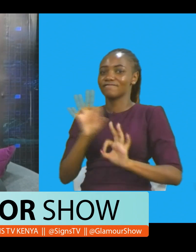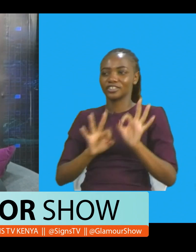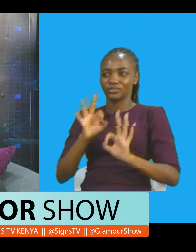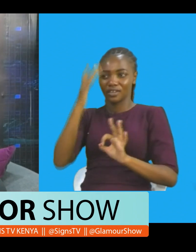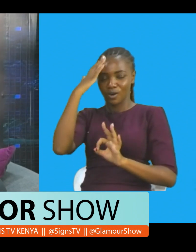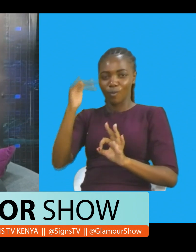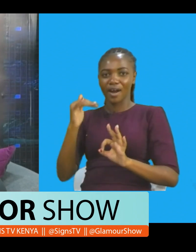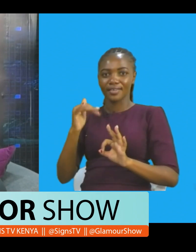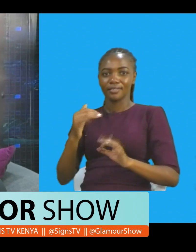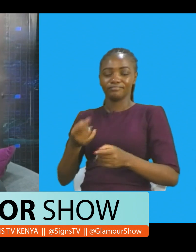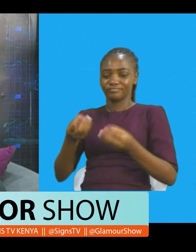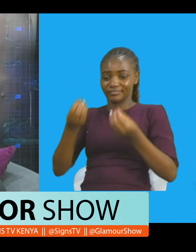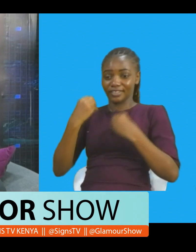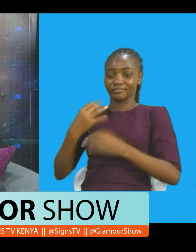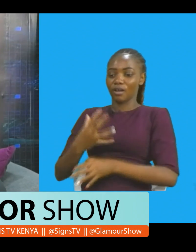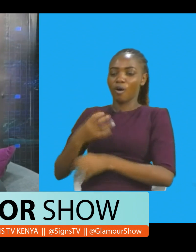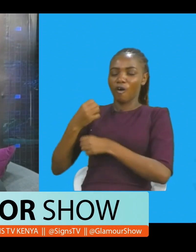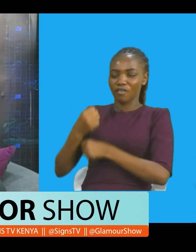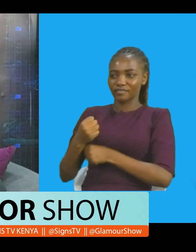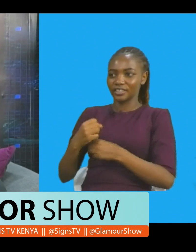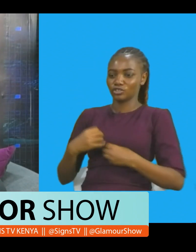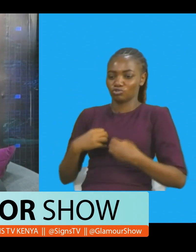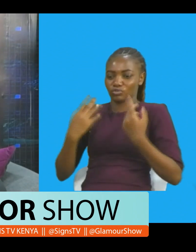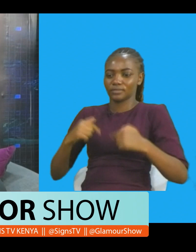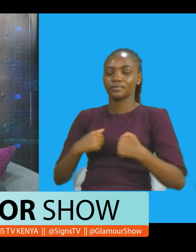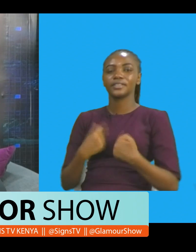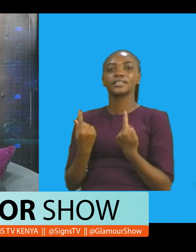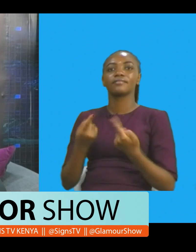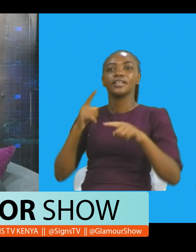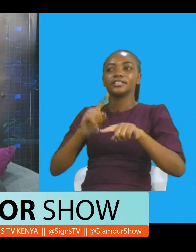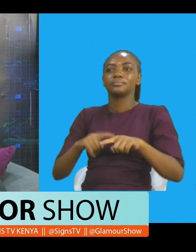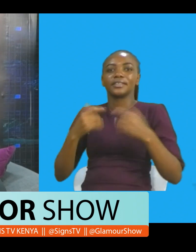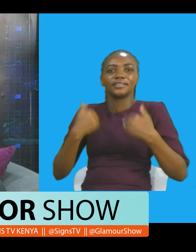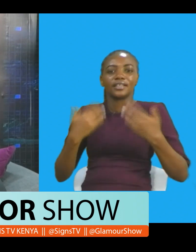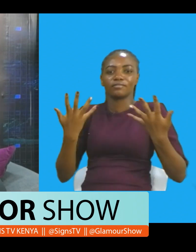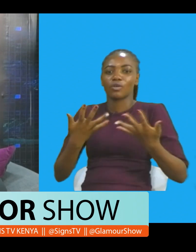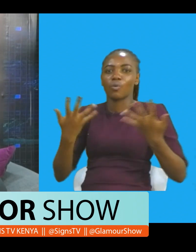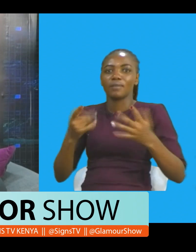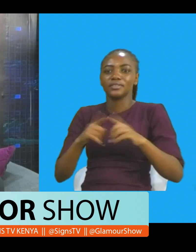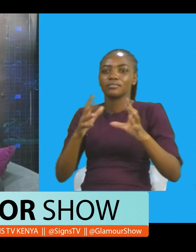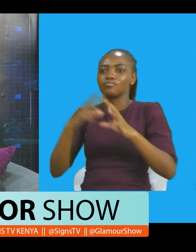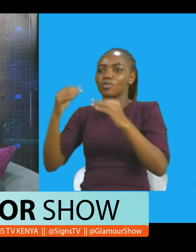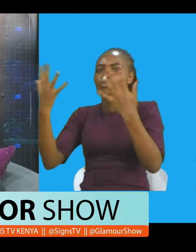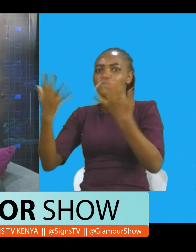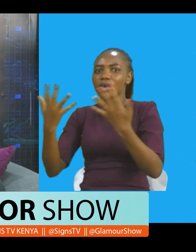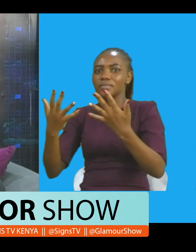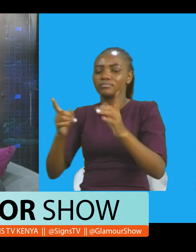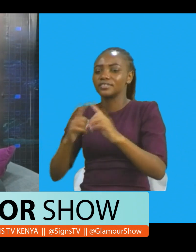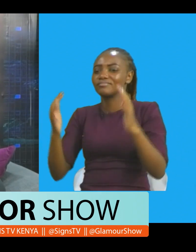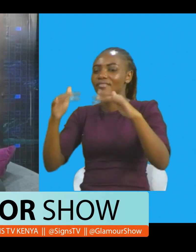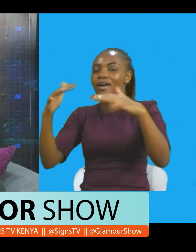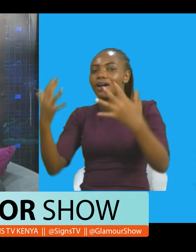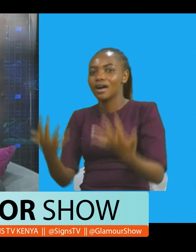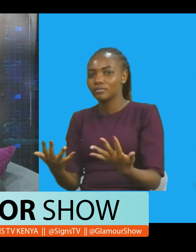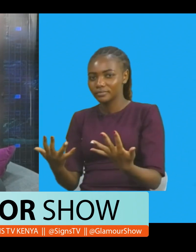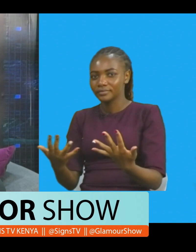sense of expressing yourself, depending on where you are going and what is the occasion.